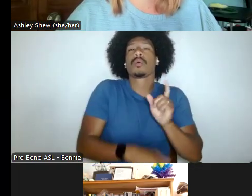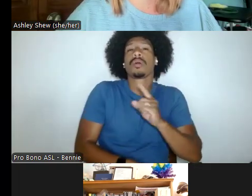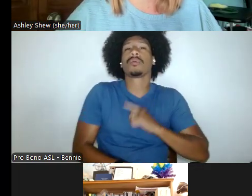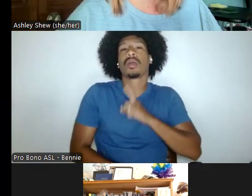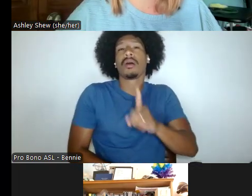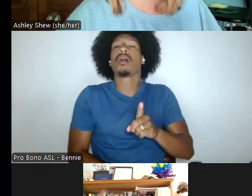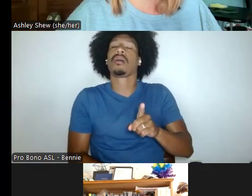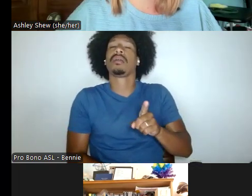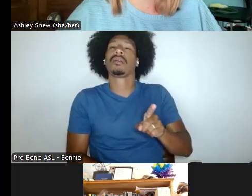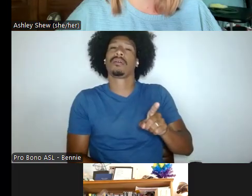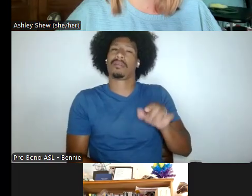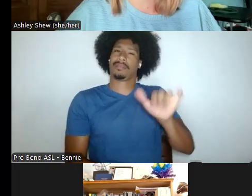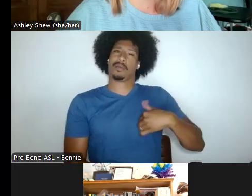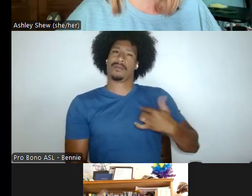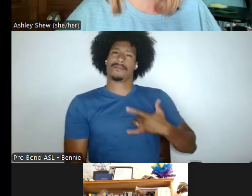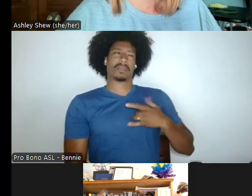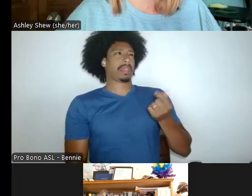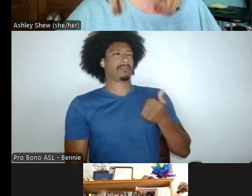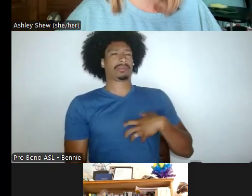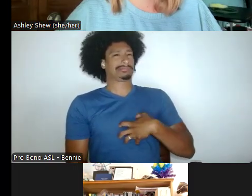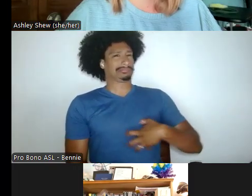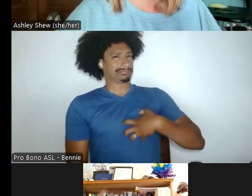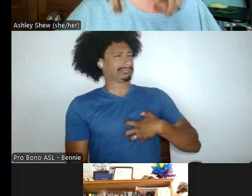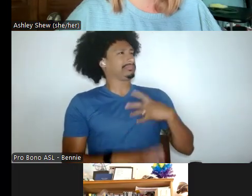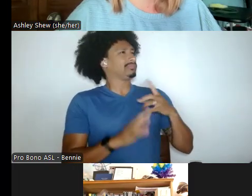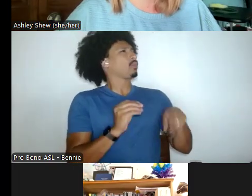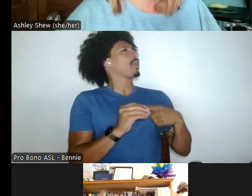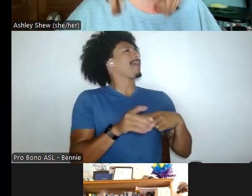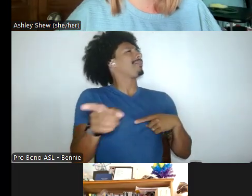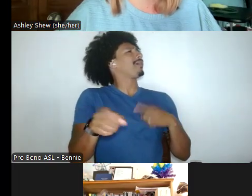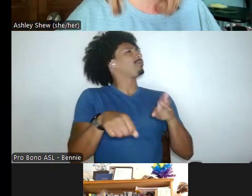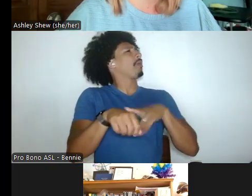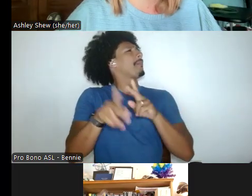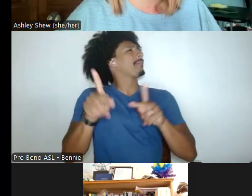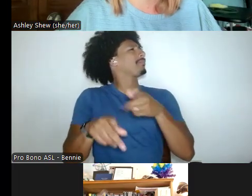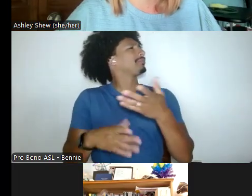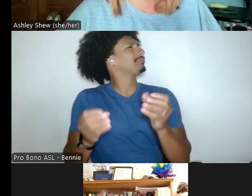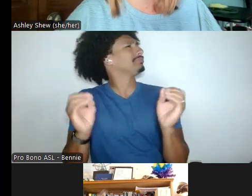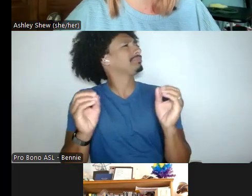little grotesque for any other population. And it puts particular